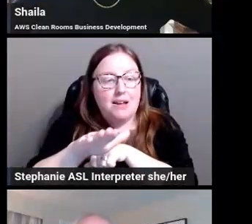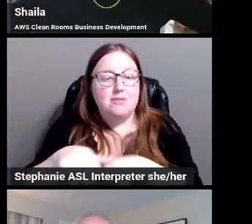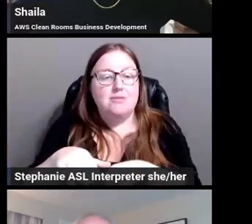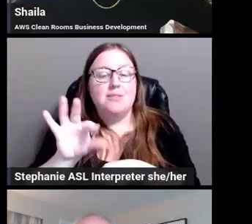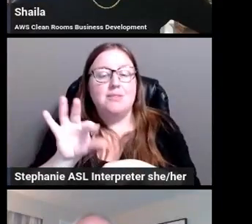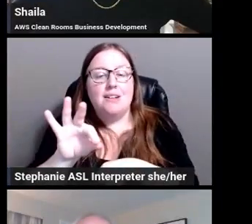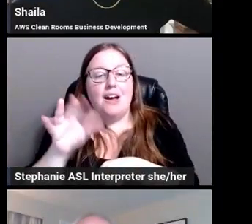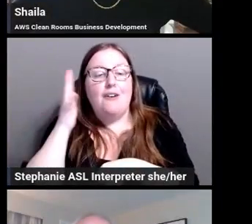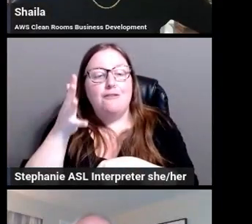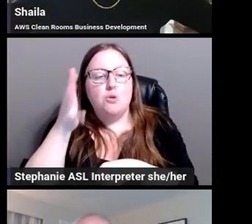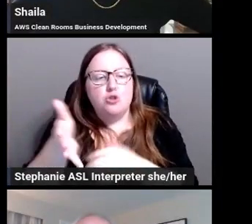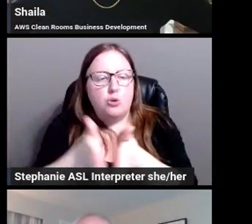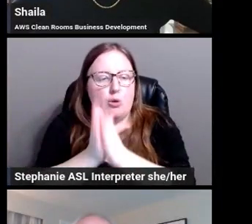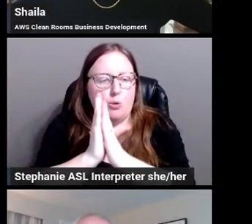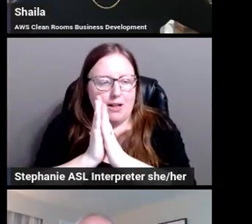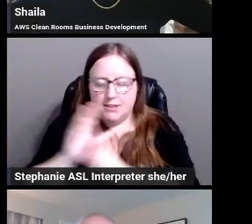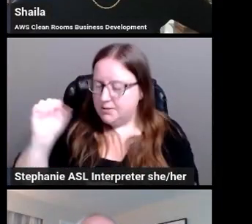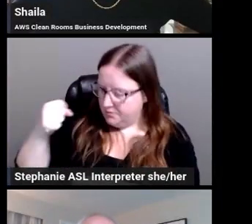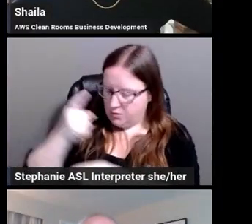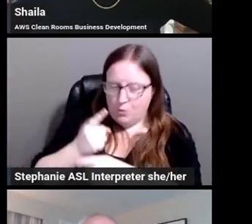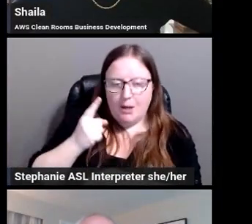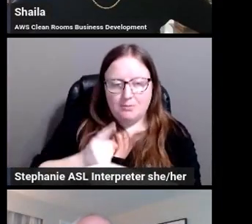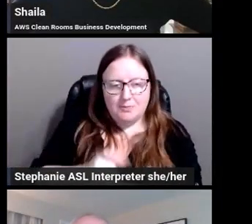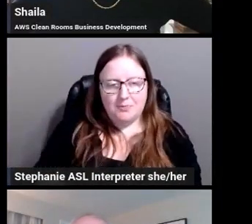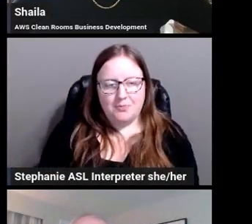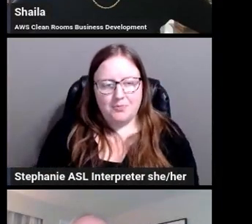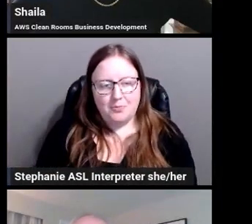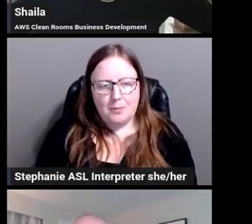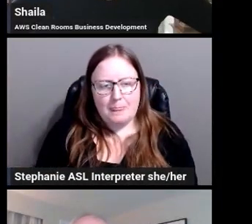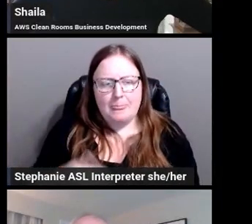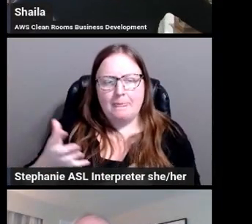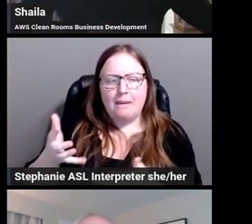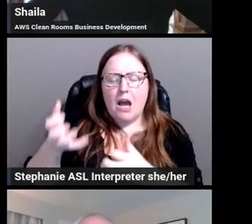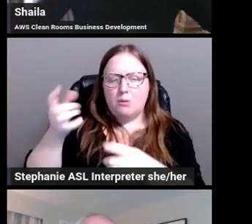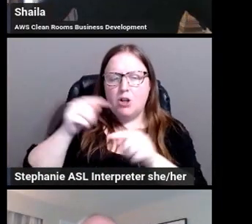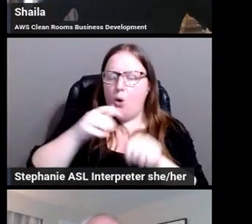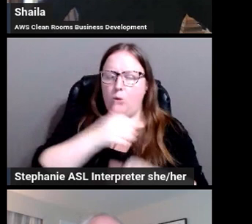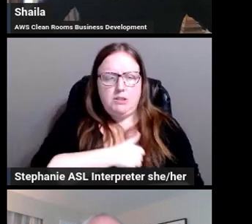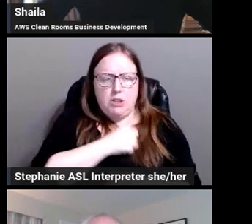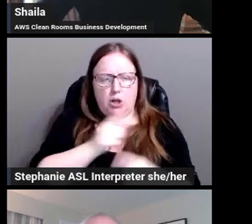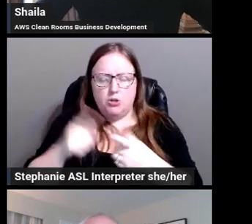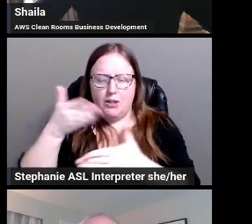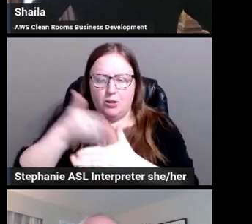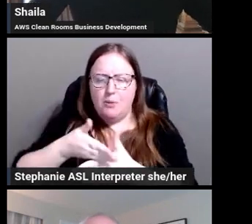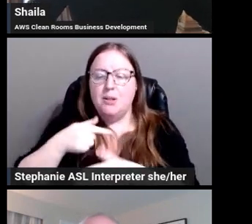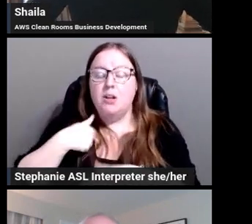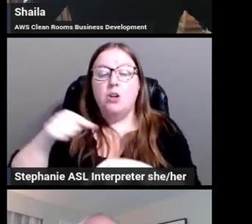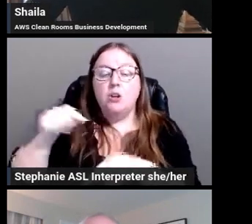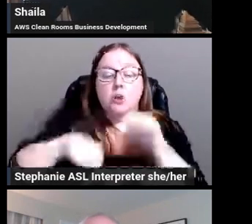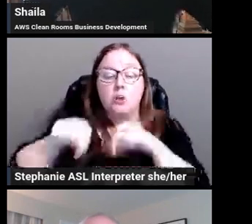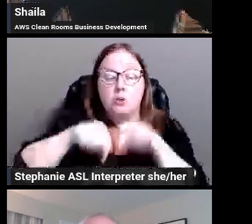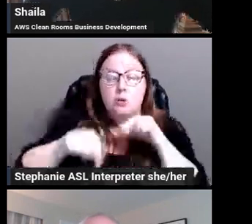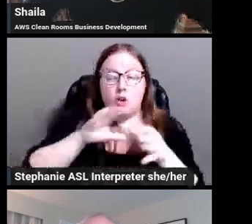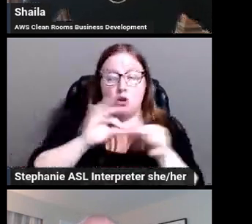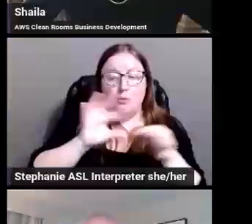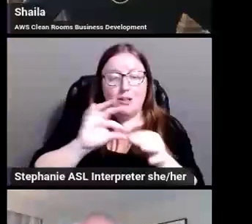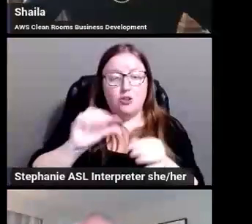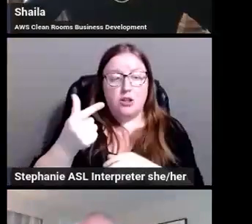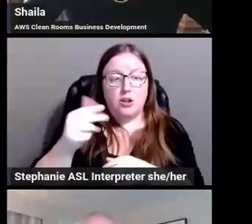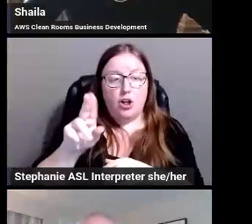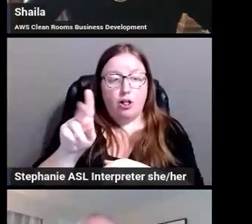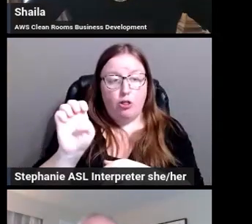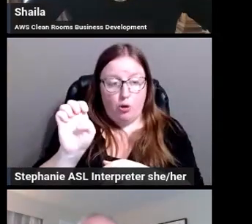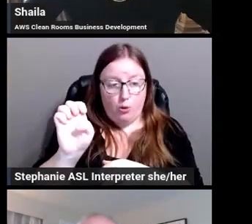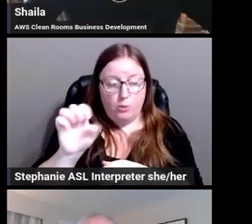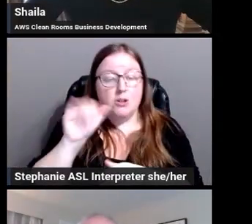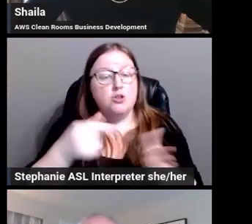in the future. Yep. That's I want to cool. go back I a love little bit how as well. Sorry, to earlier in the demo, you mentioned glue. So there's a requirement on this